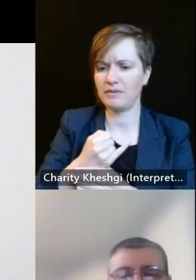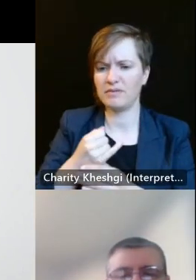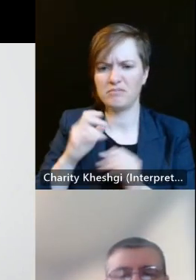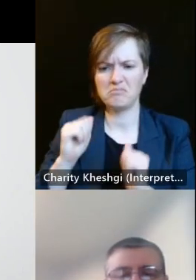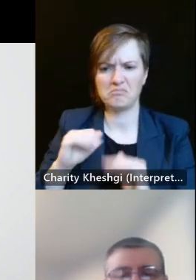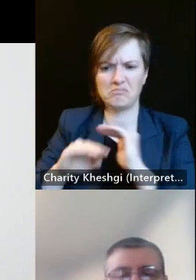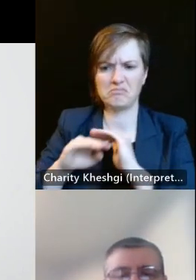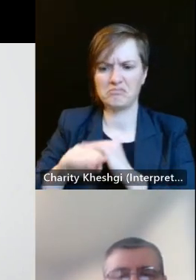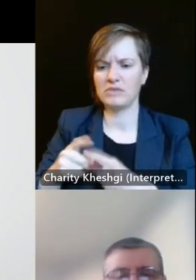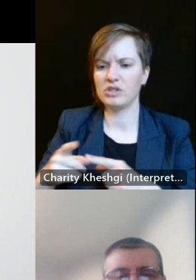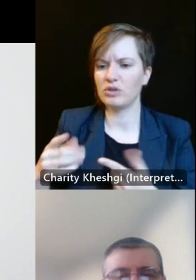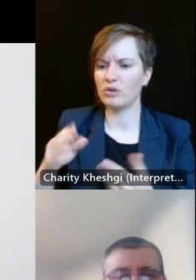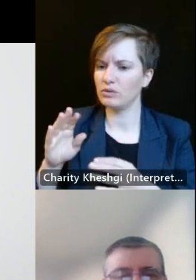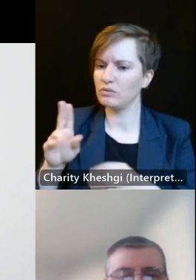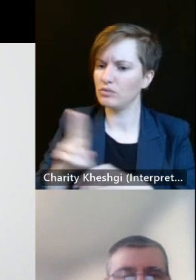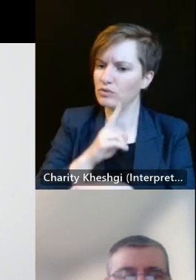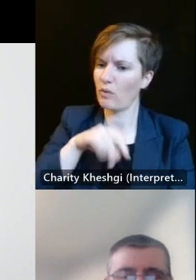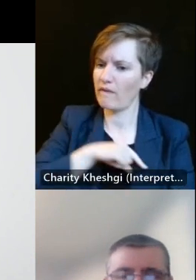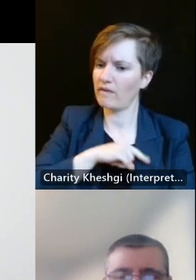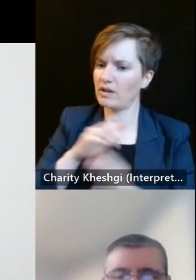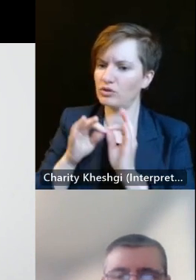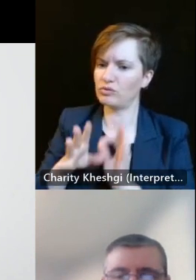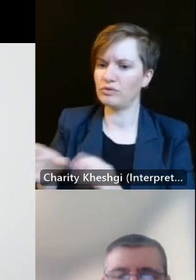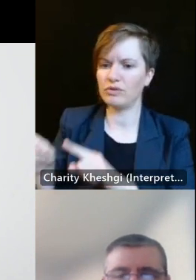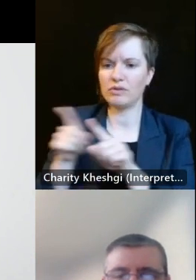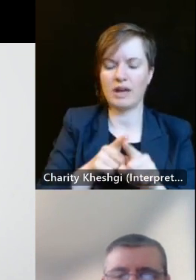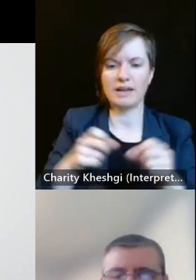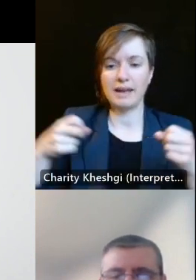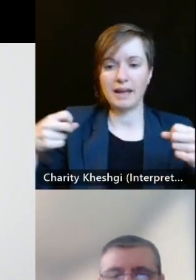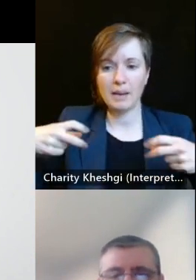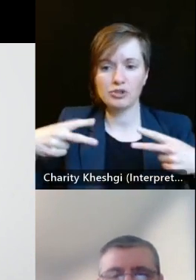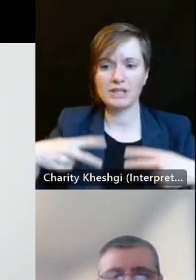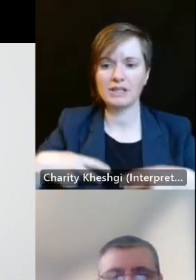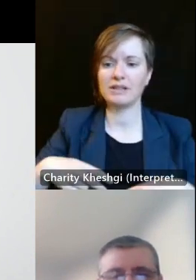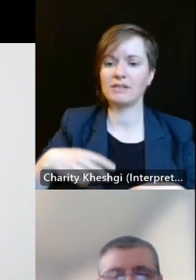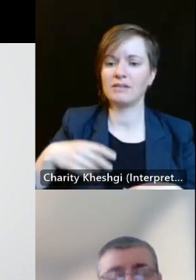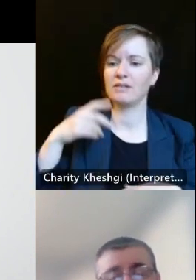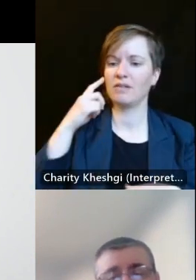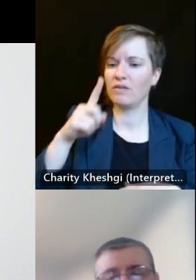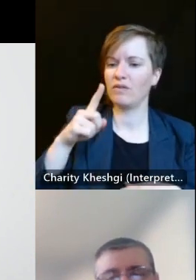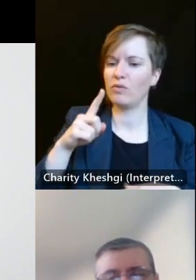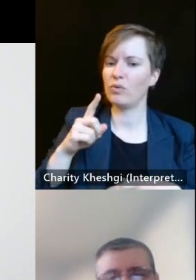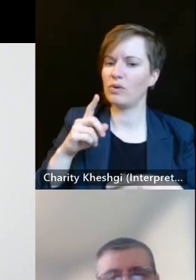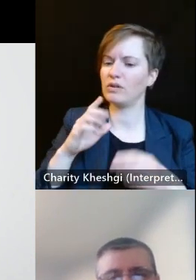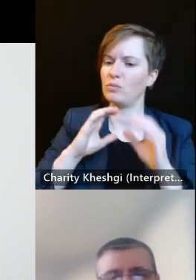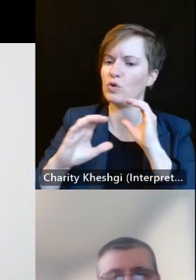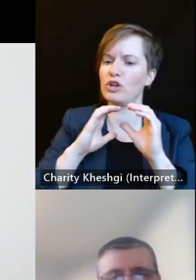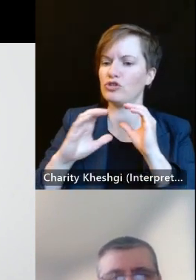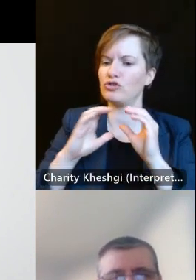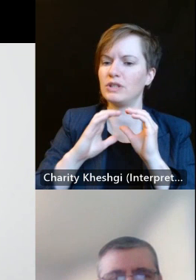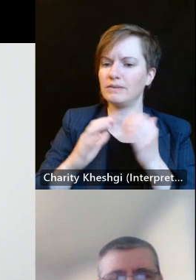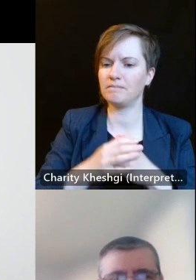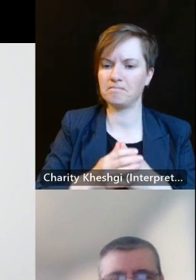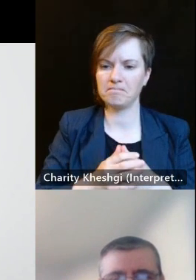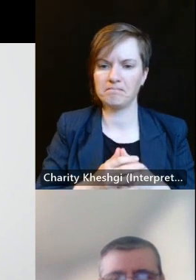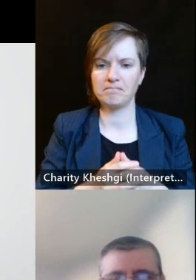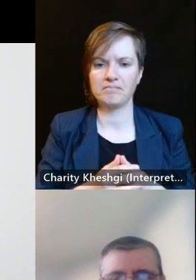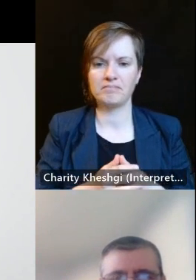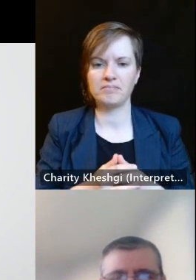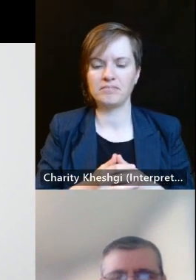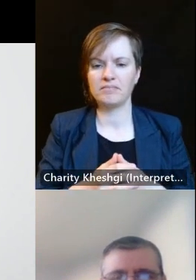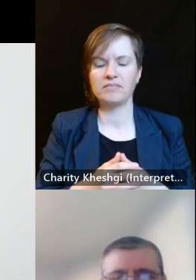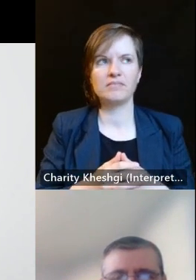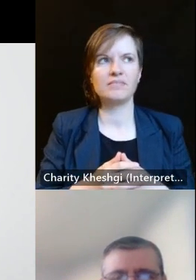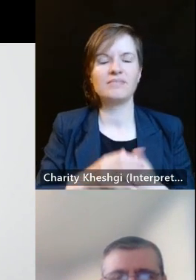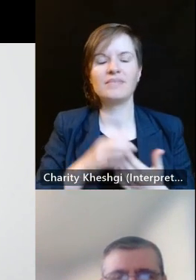for announcements and communications. We often see, although it's not an emergency that we typically